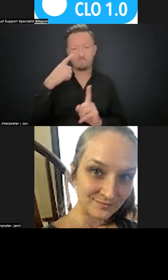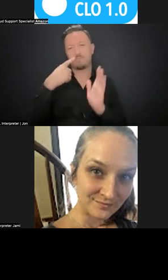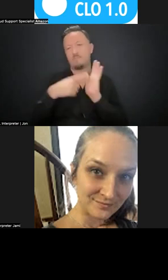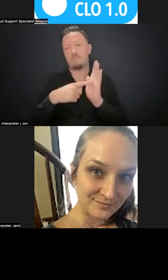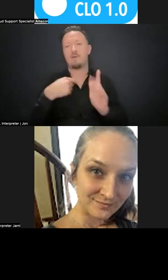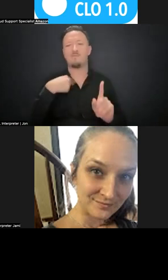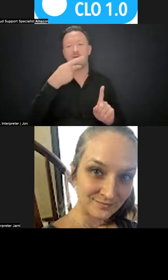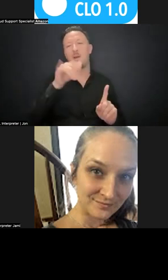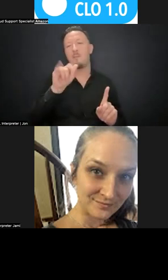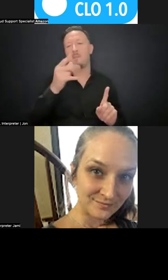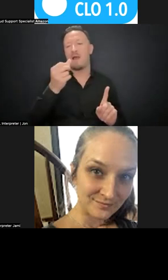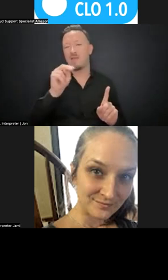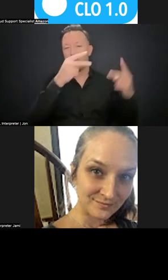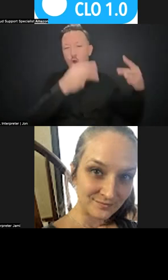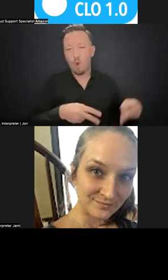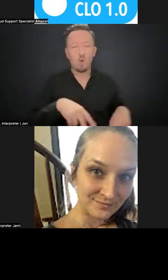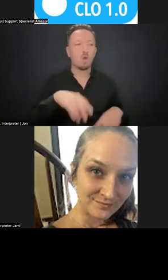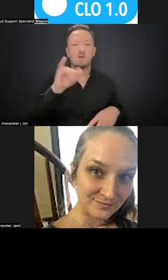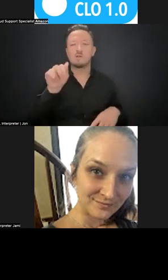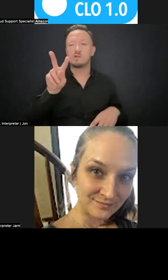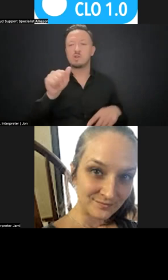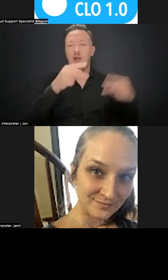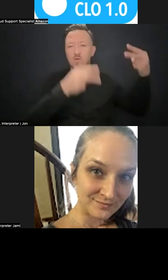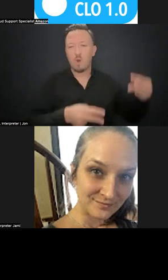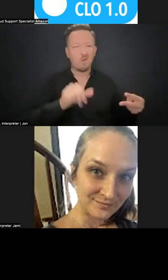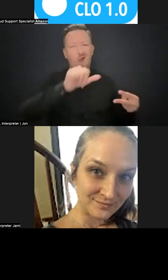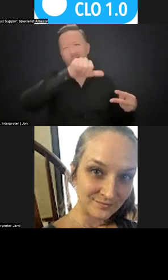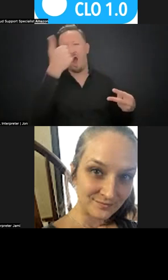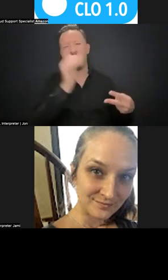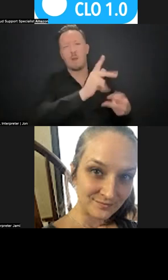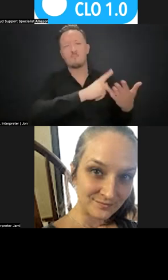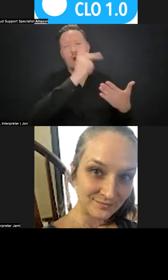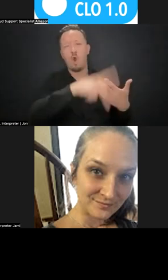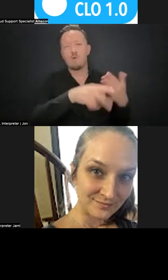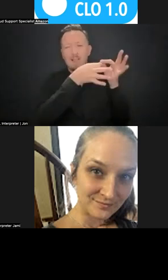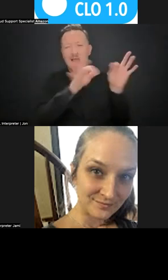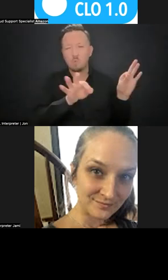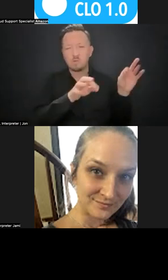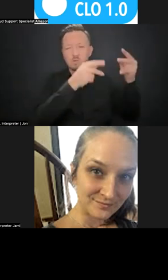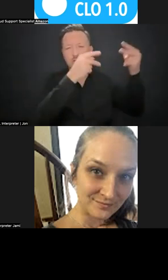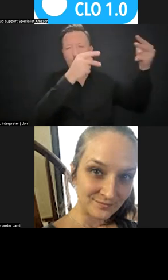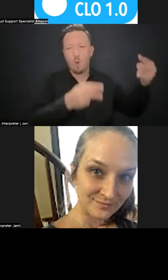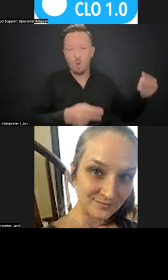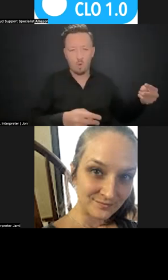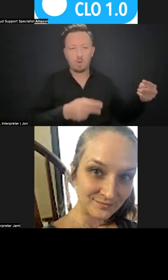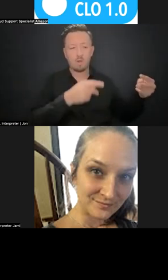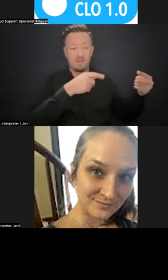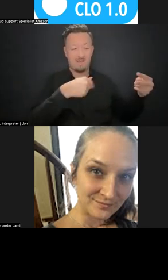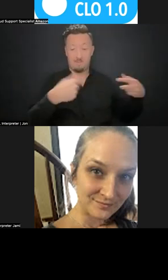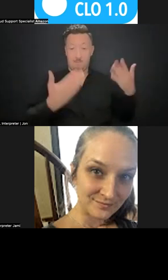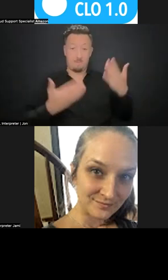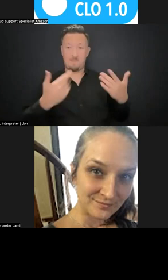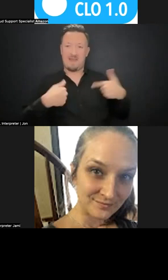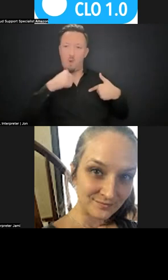code or Java code or some other programming language code, and I don't have time or the